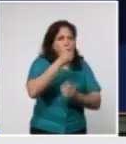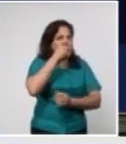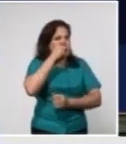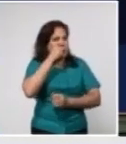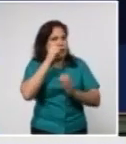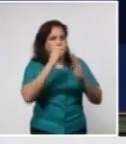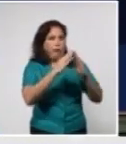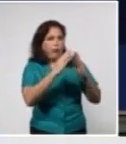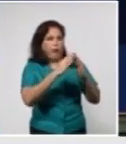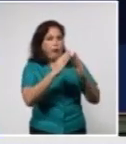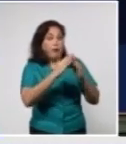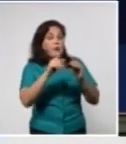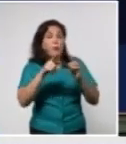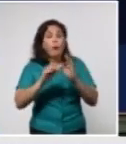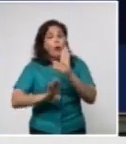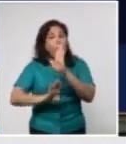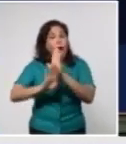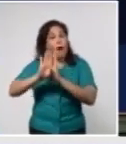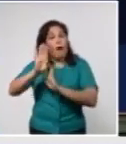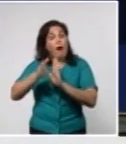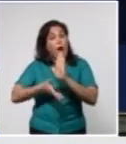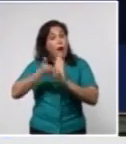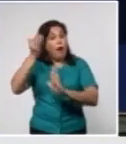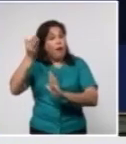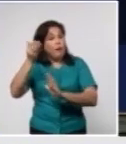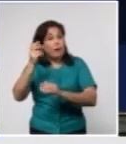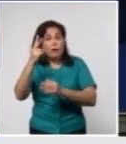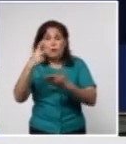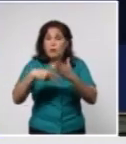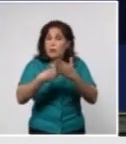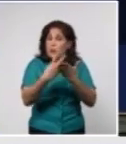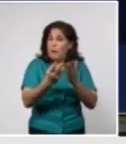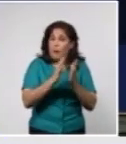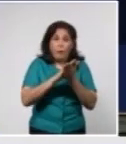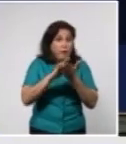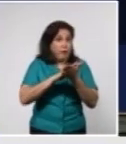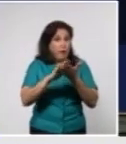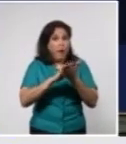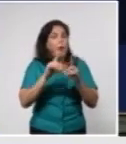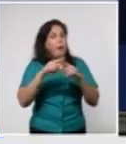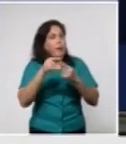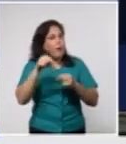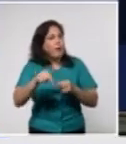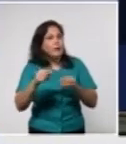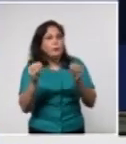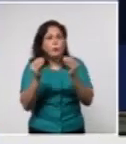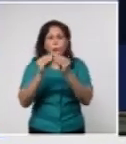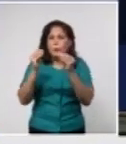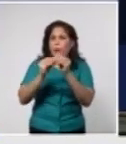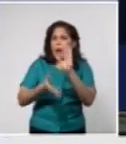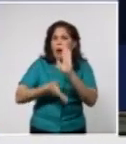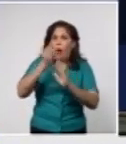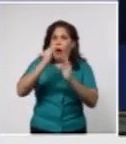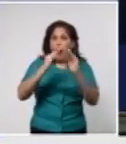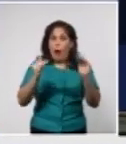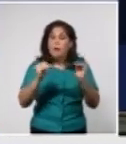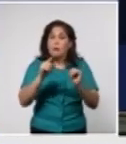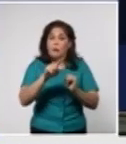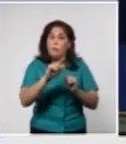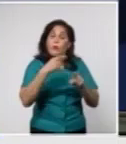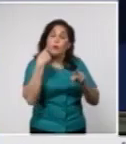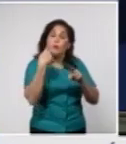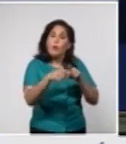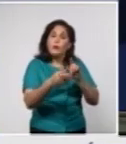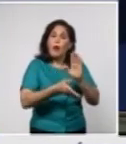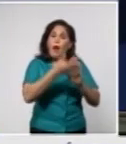person who have been discharged from the hospital, that's the clinically recovered person,